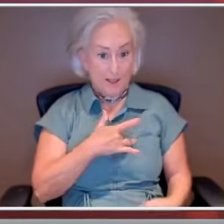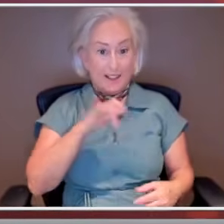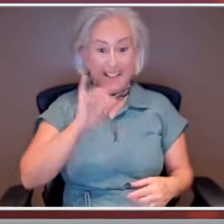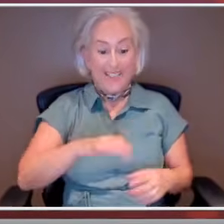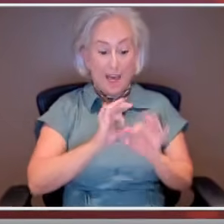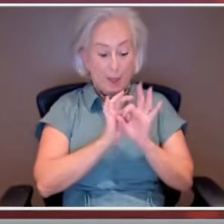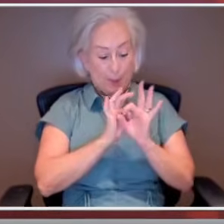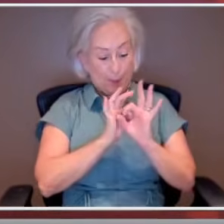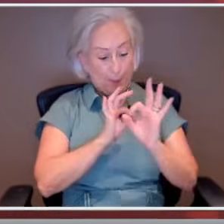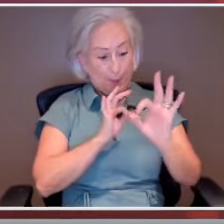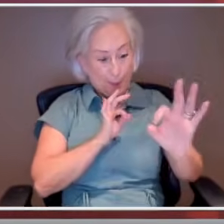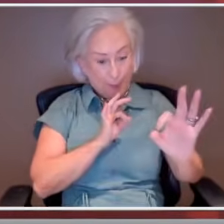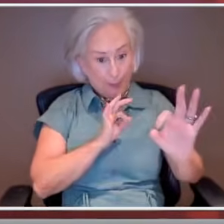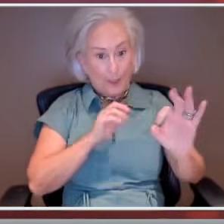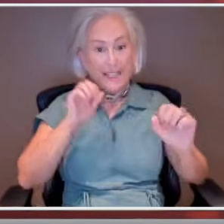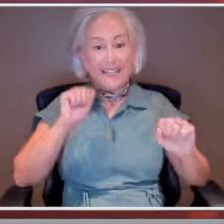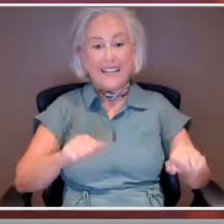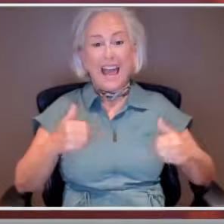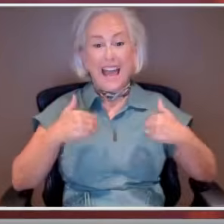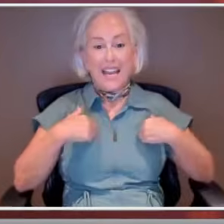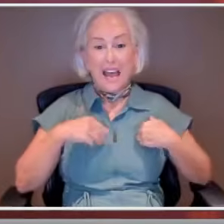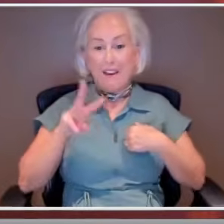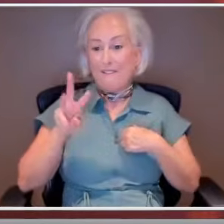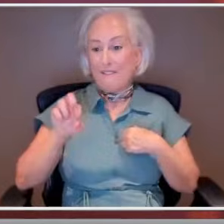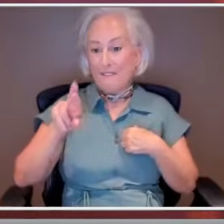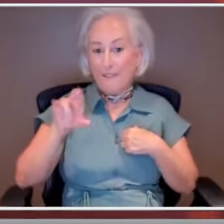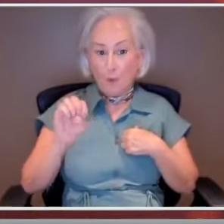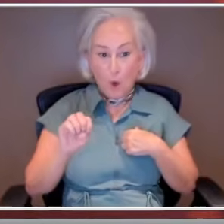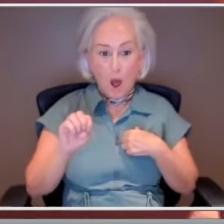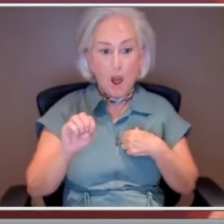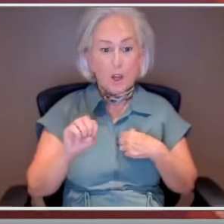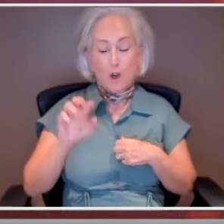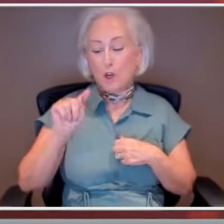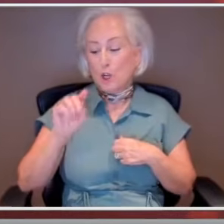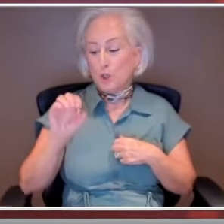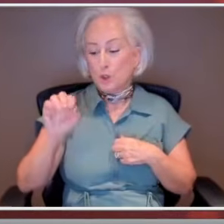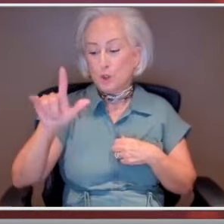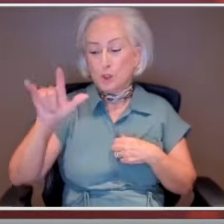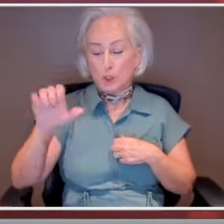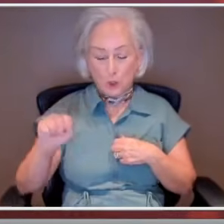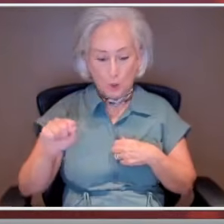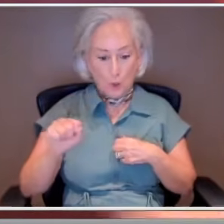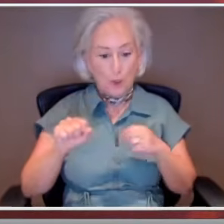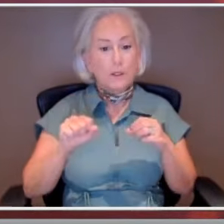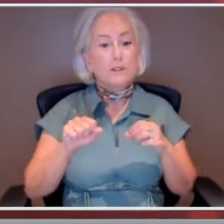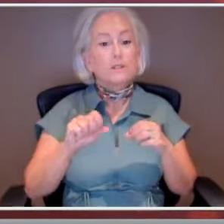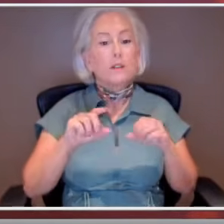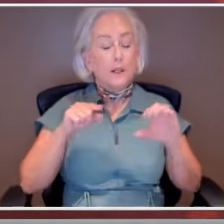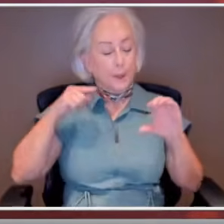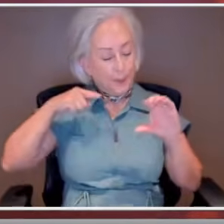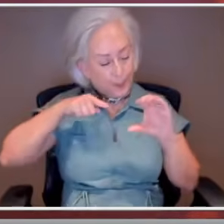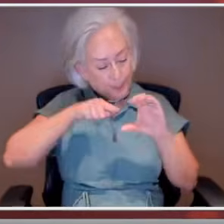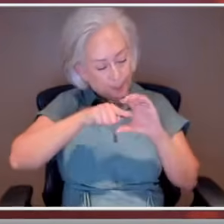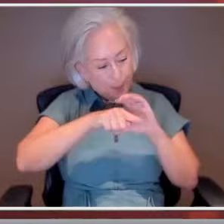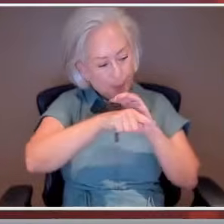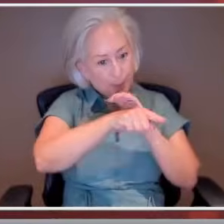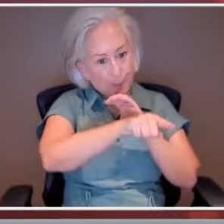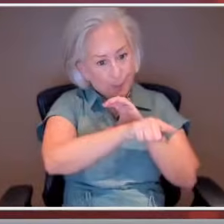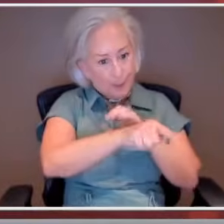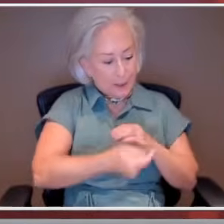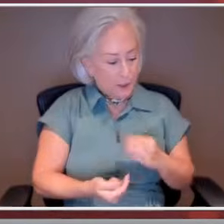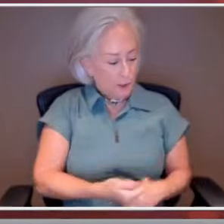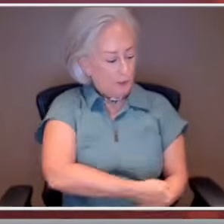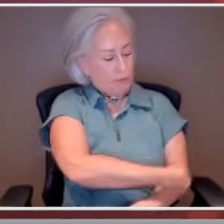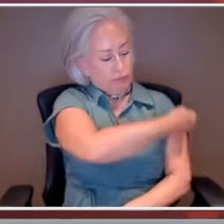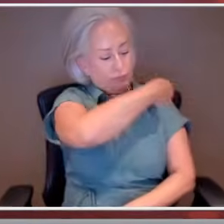tools to treat problems. And the cath lab is the place where all that happens, and you need a lot of